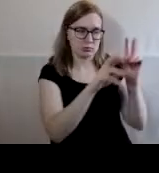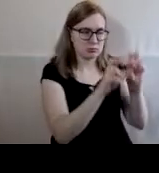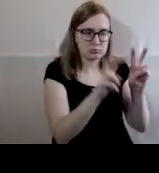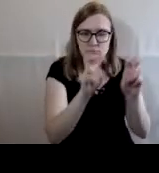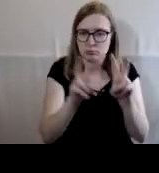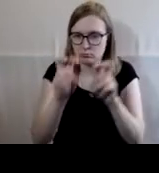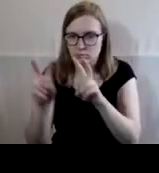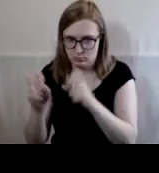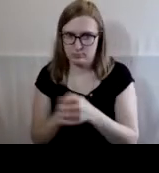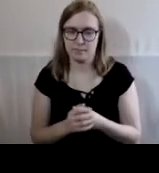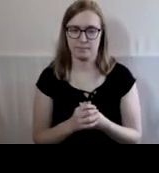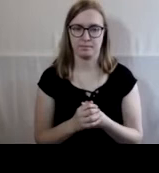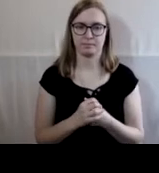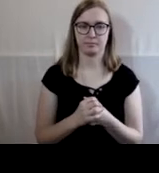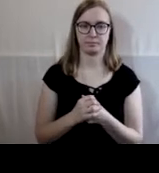groups.